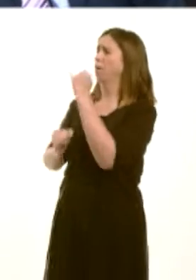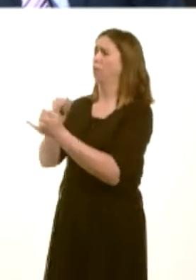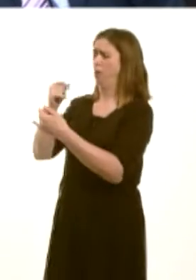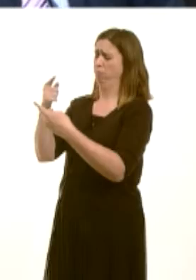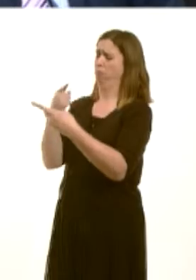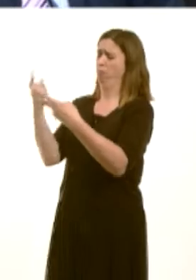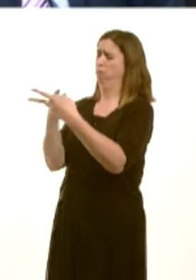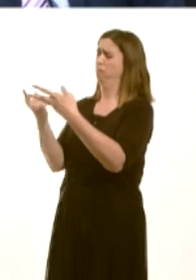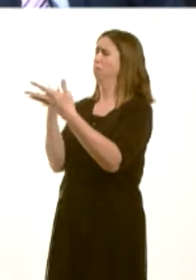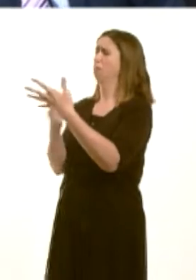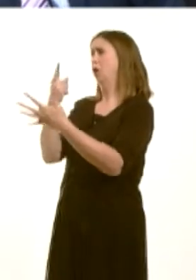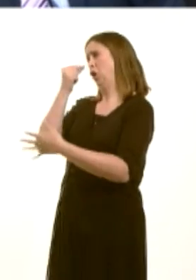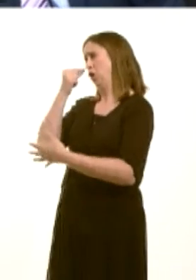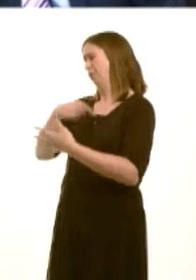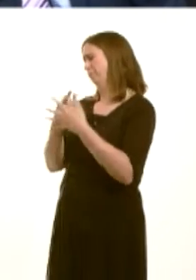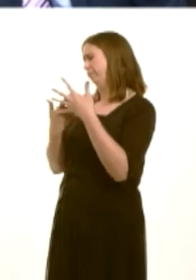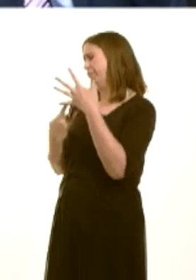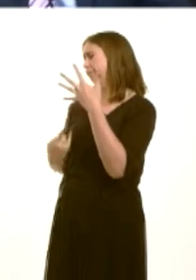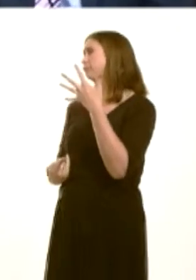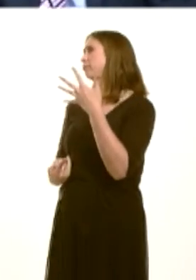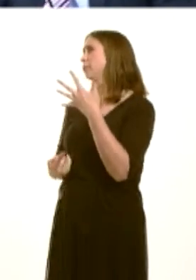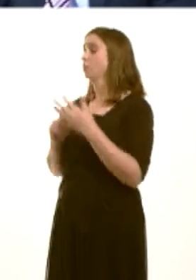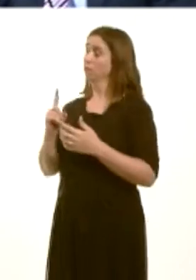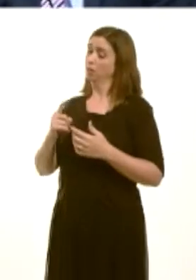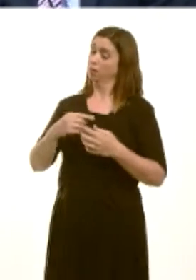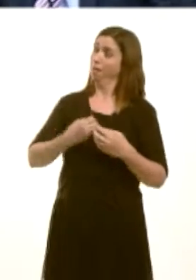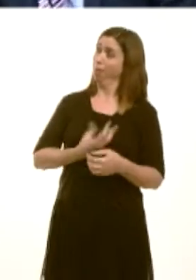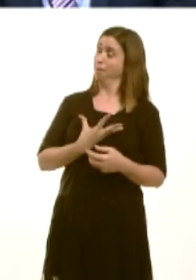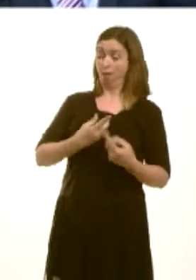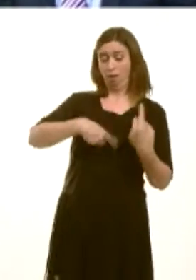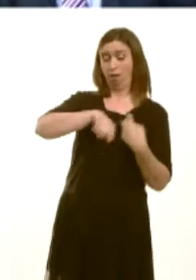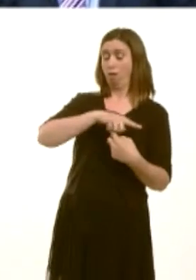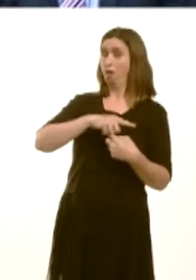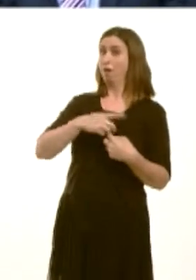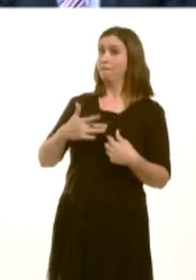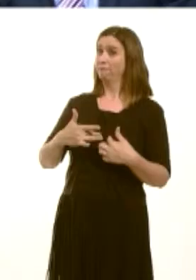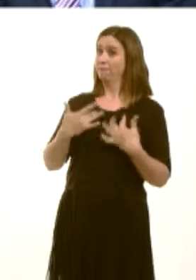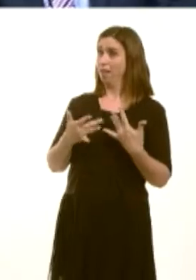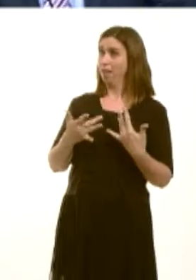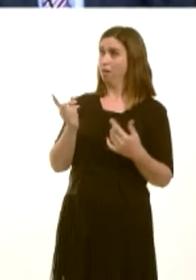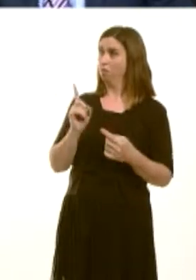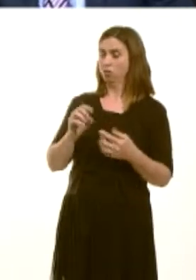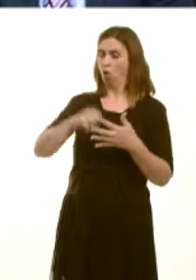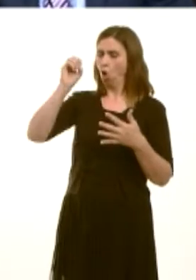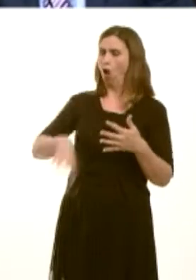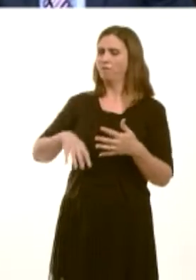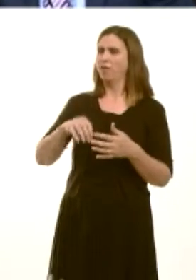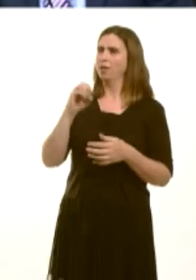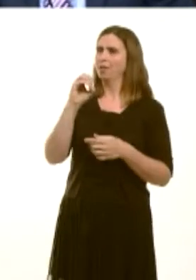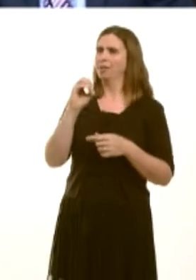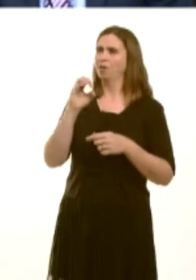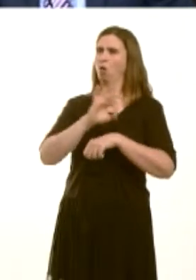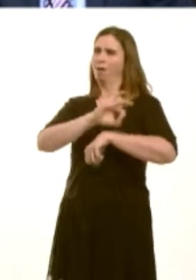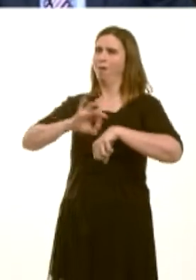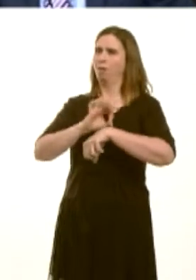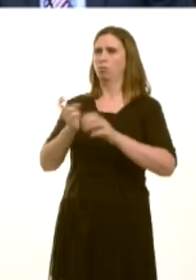One thing, right? We on this side of the Assembly believe that we need to make sure that we get rid of 0 hours contracts, that people get